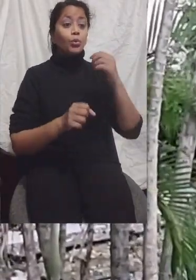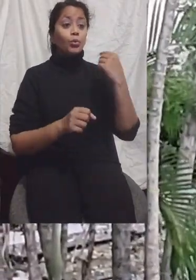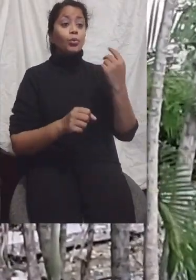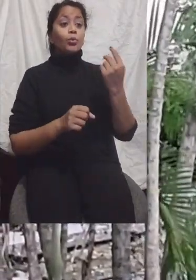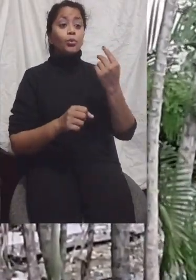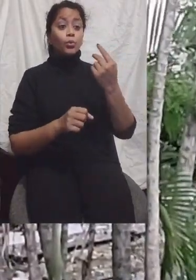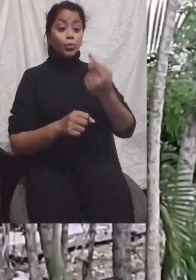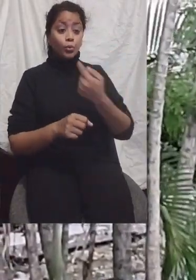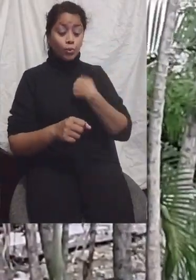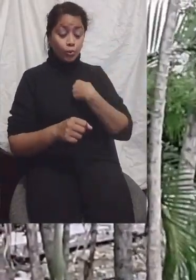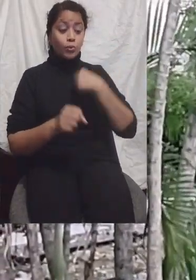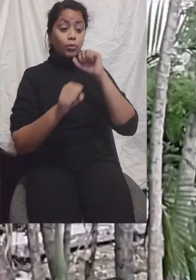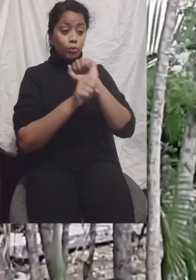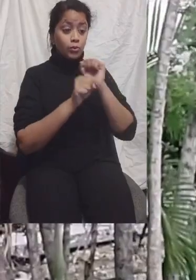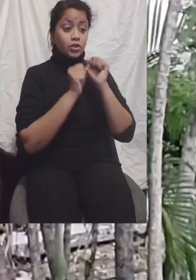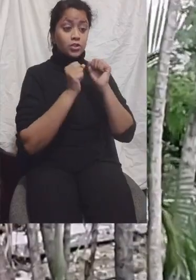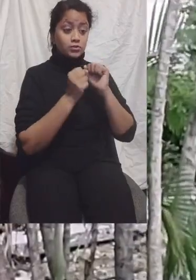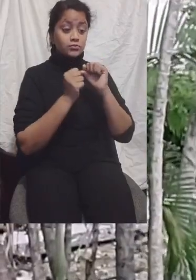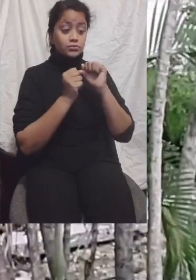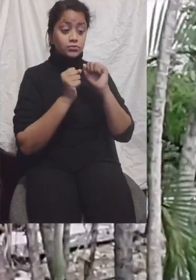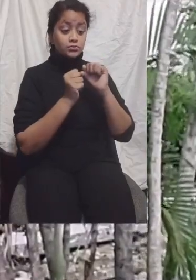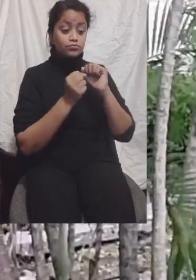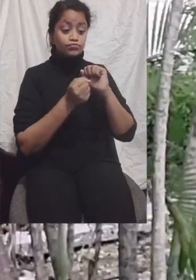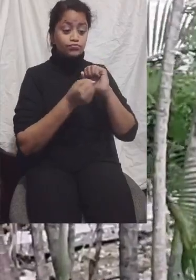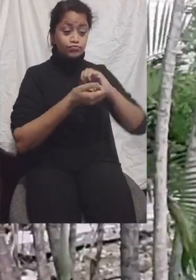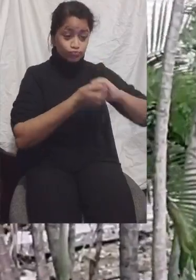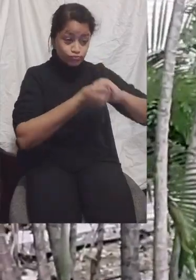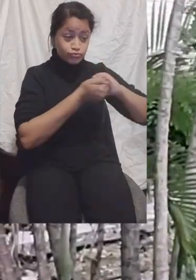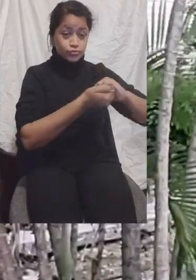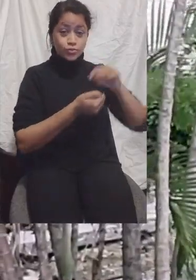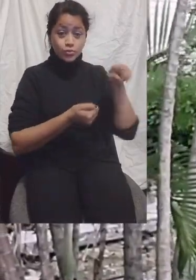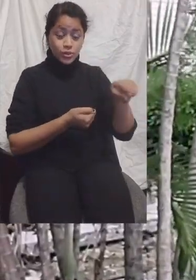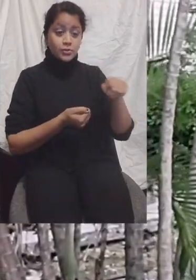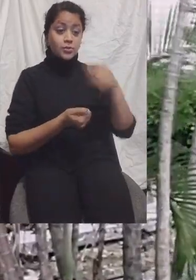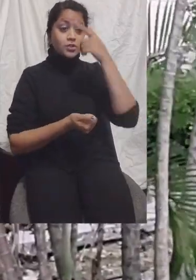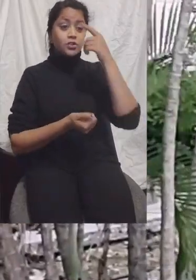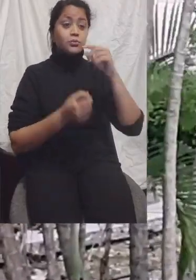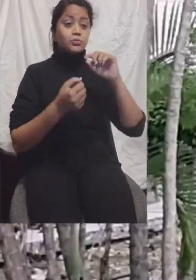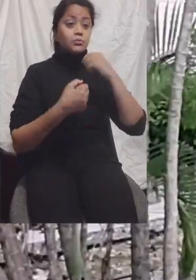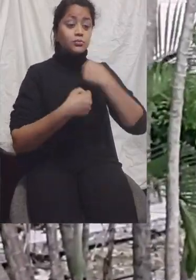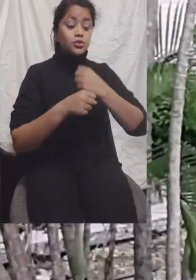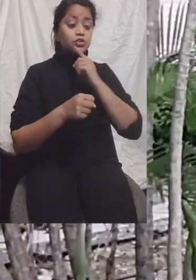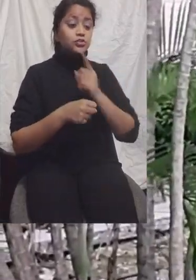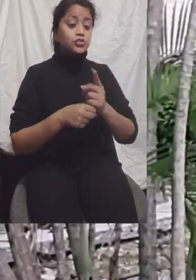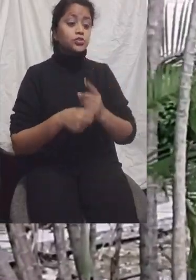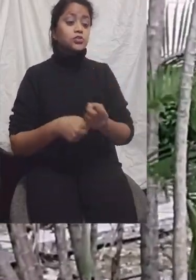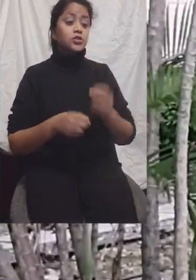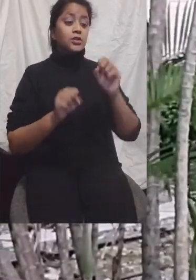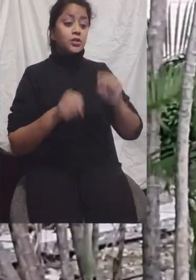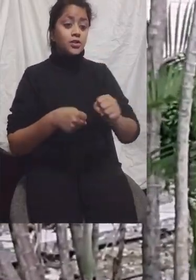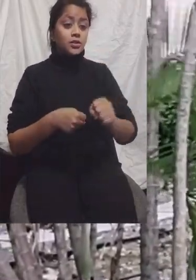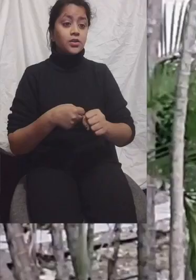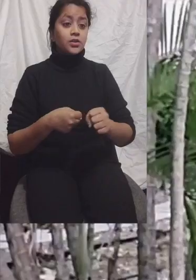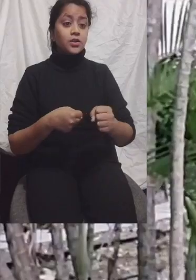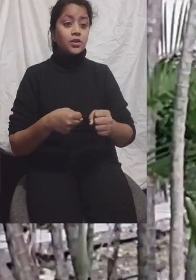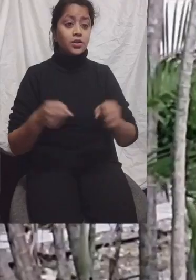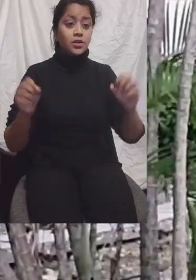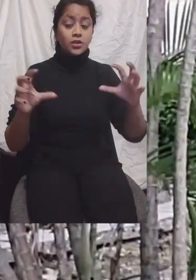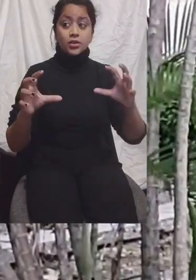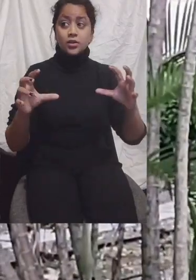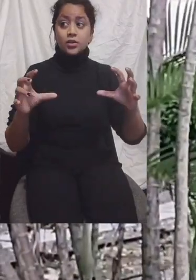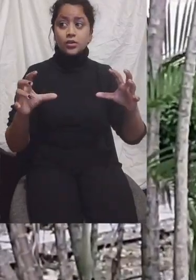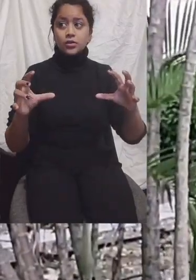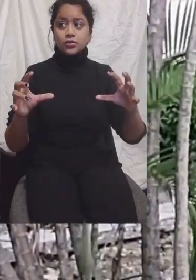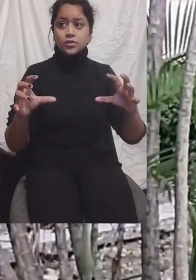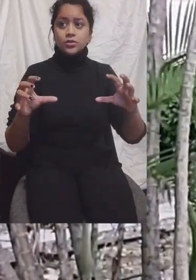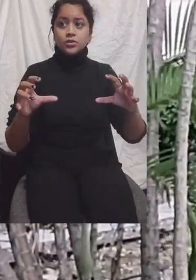who do just cats, and so again we work closely with them with regards to referring people back